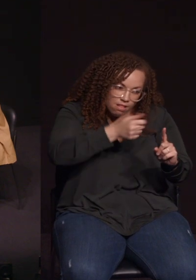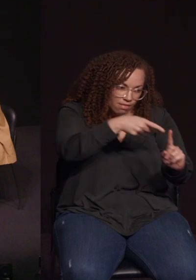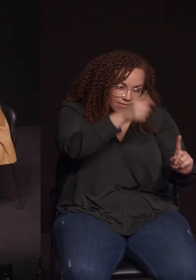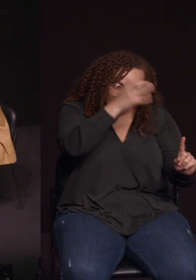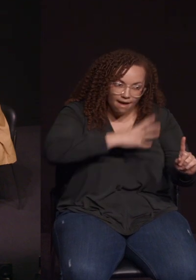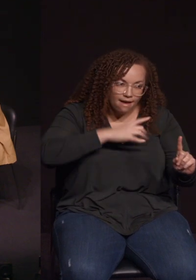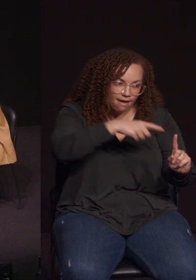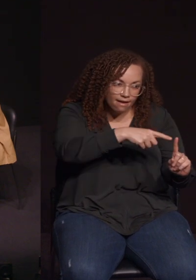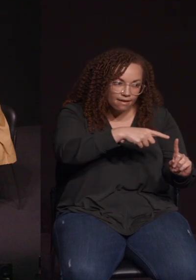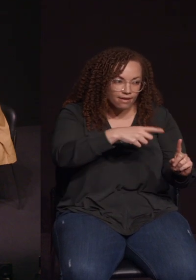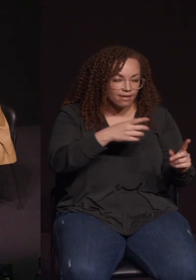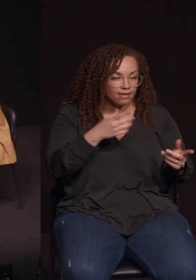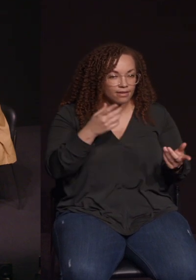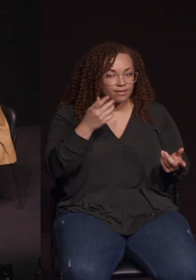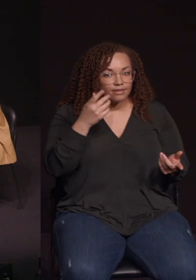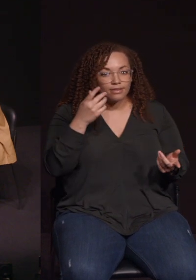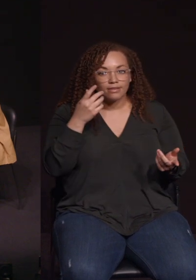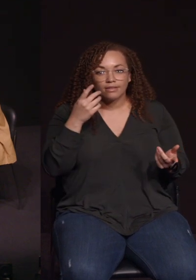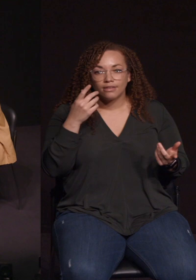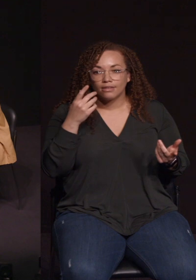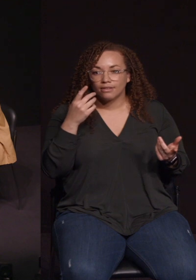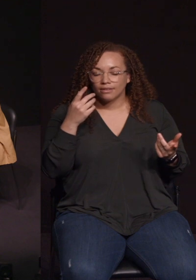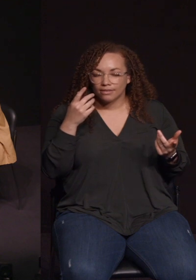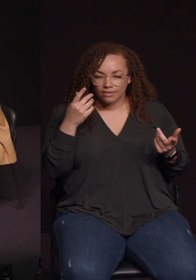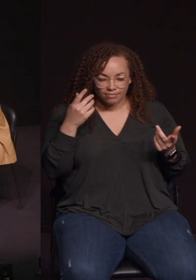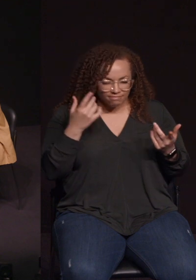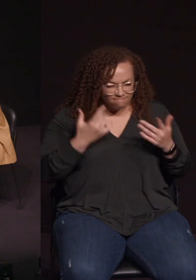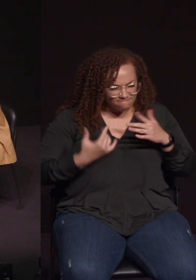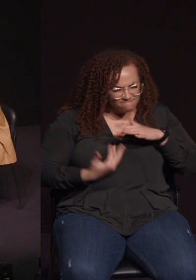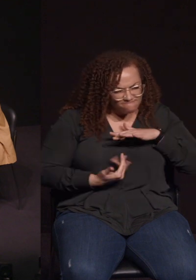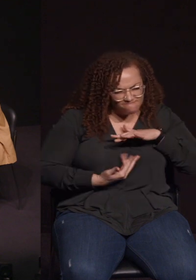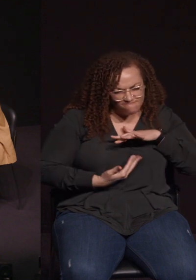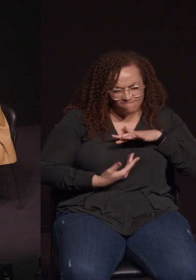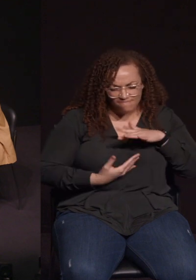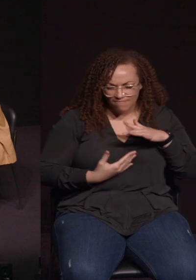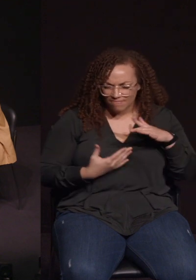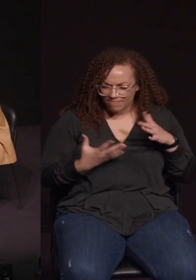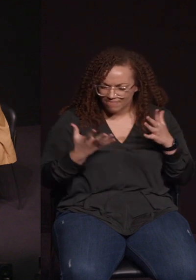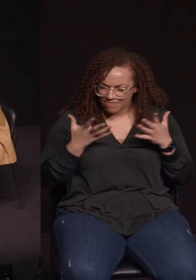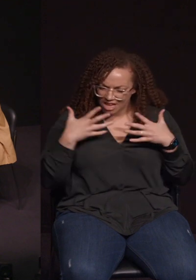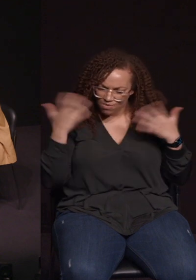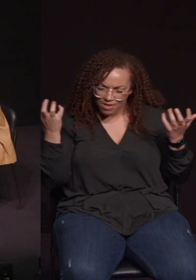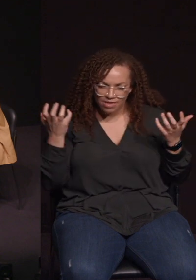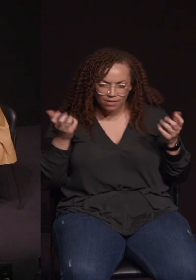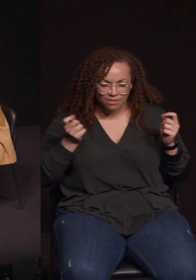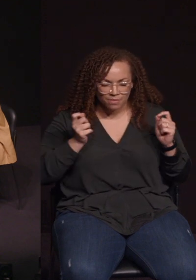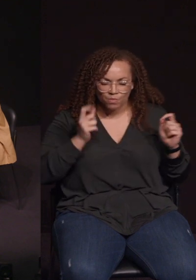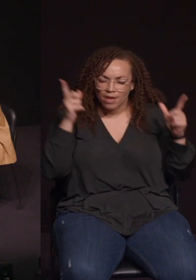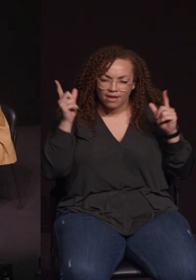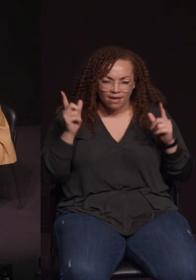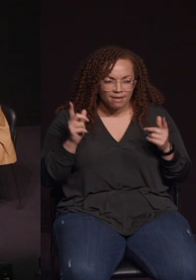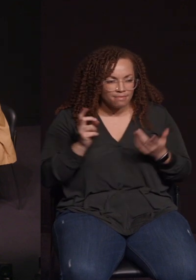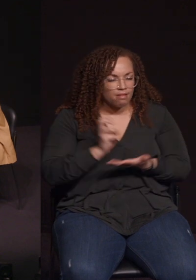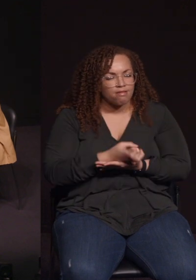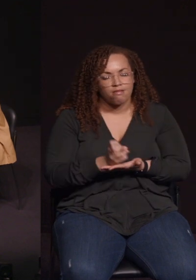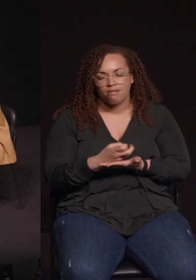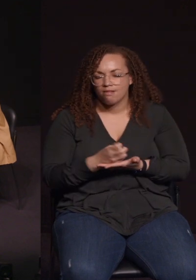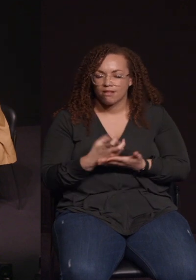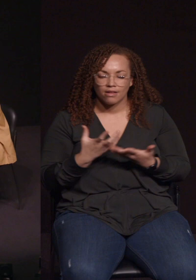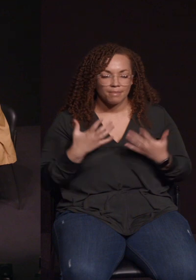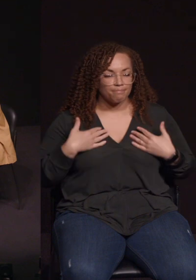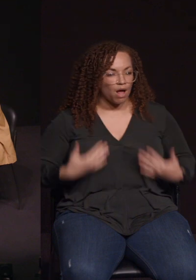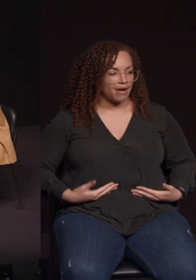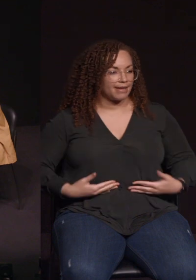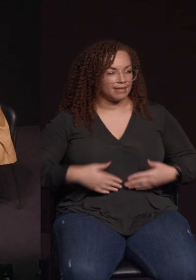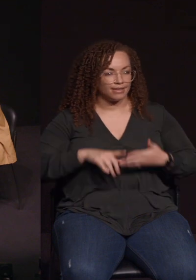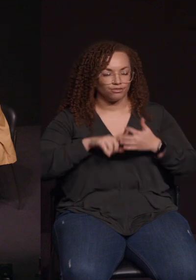And in the way of not finding them and being so angry and waking up, it started taking a toll on my body. So when my body